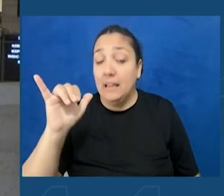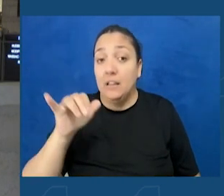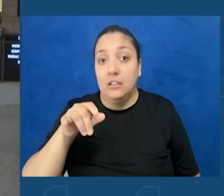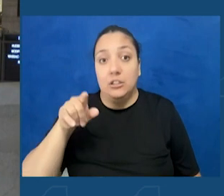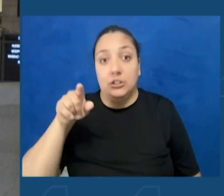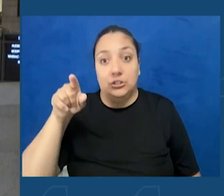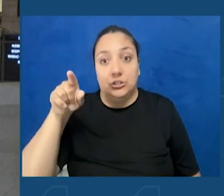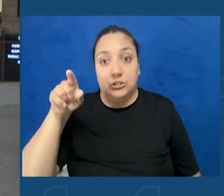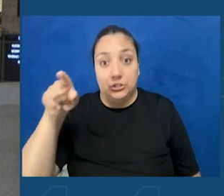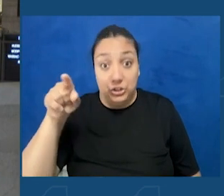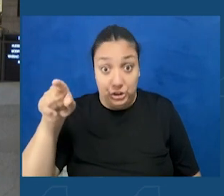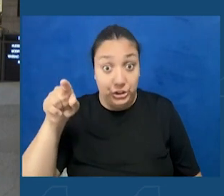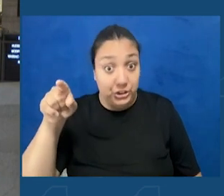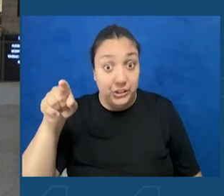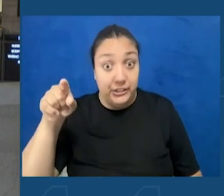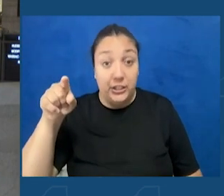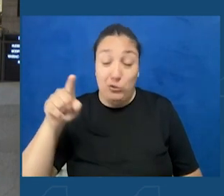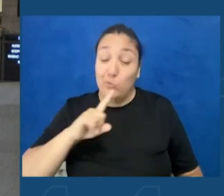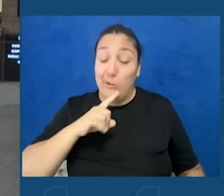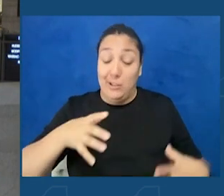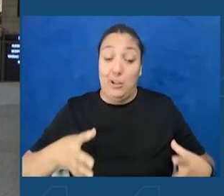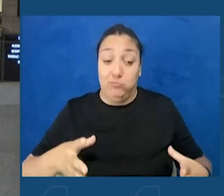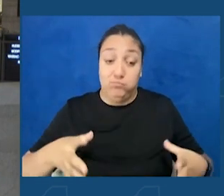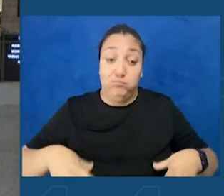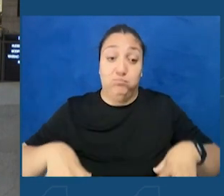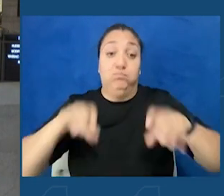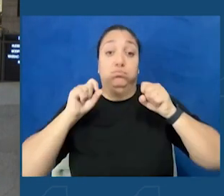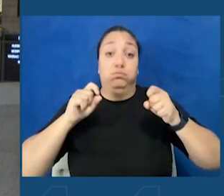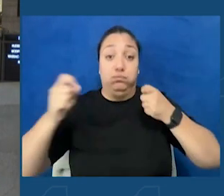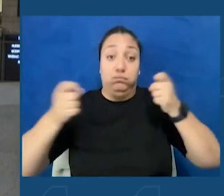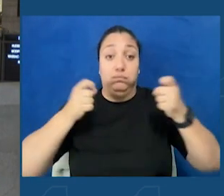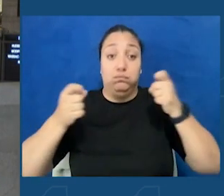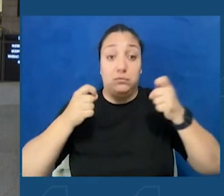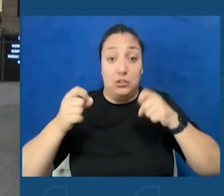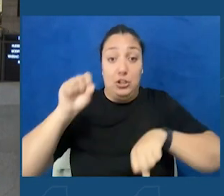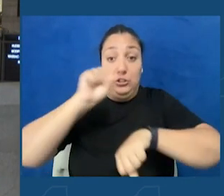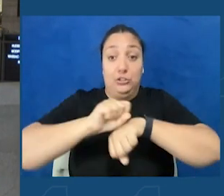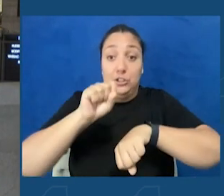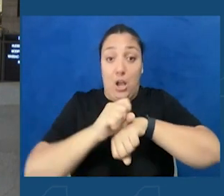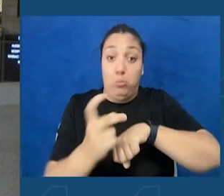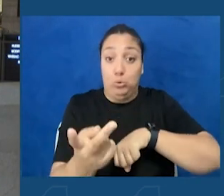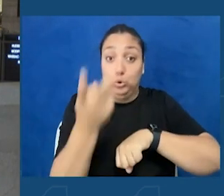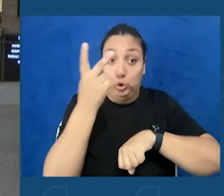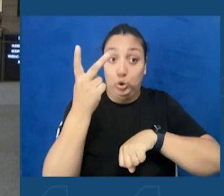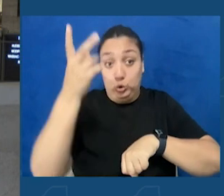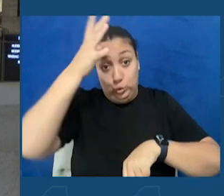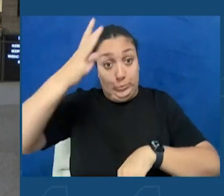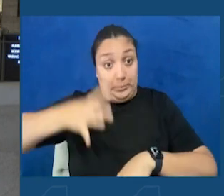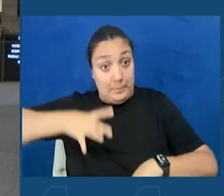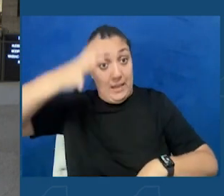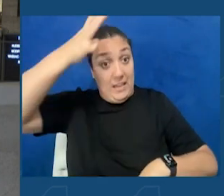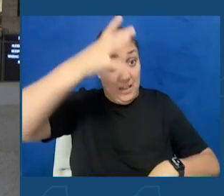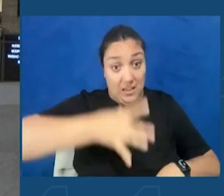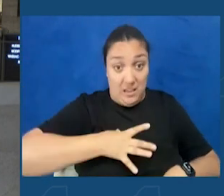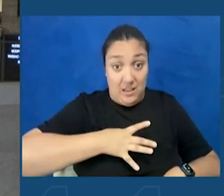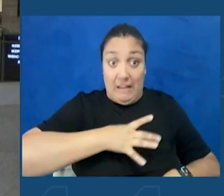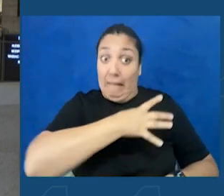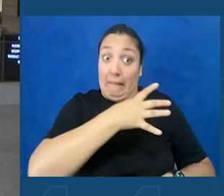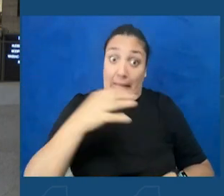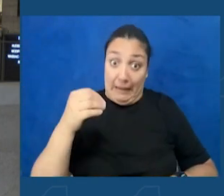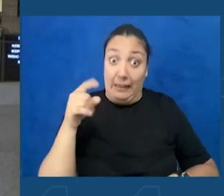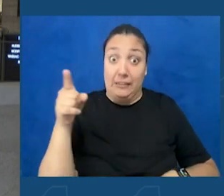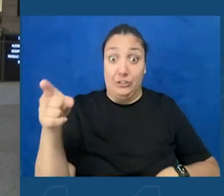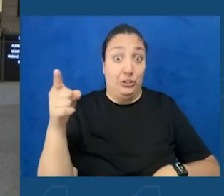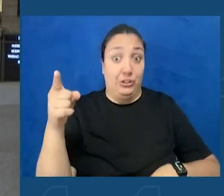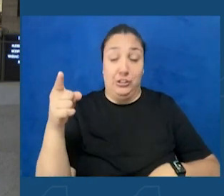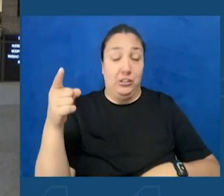and hitting it out of the park. So Kathy, thank you. Listen, as we continue to experience more frequent extreme